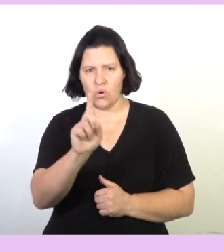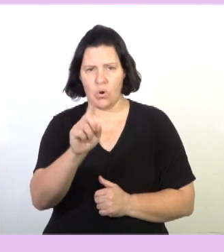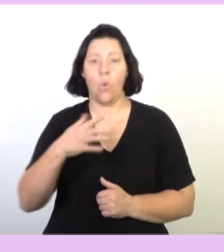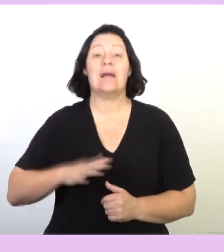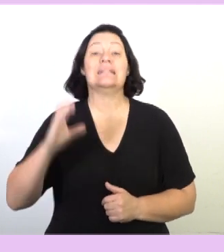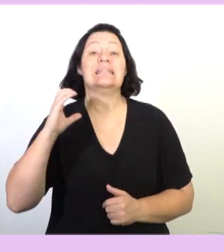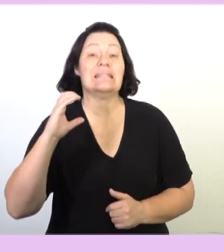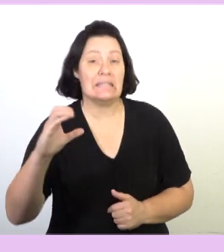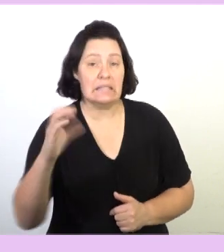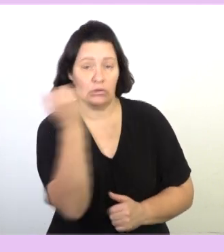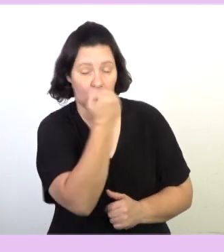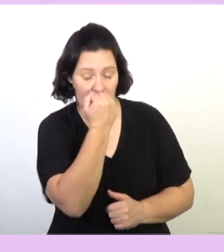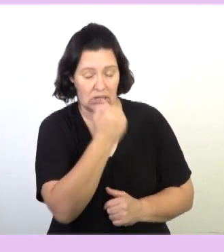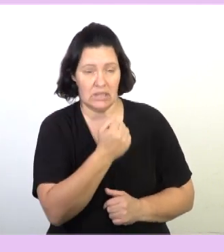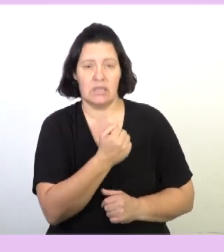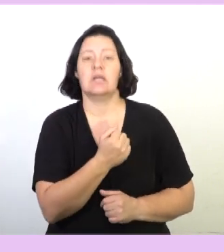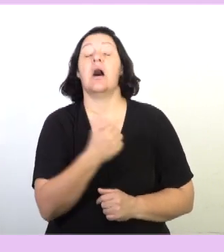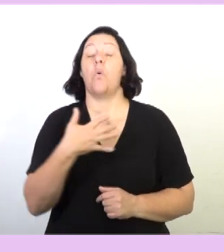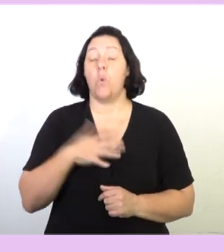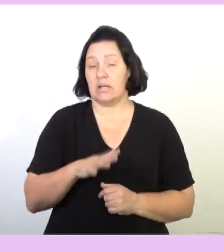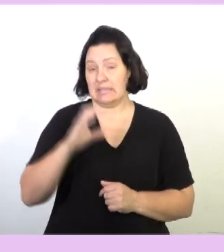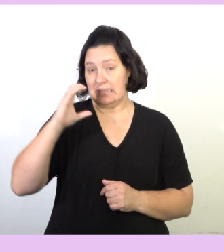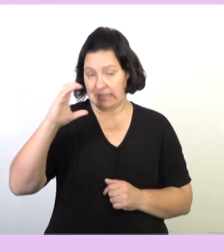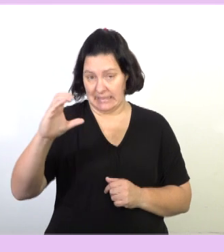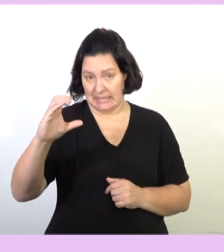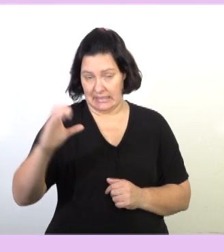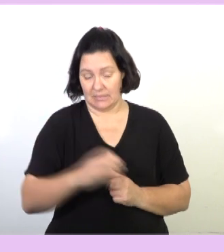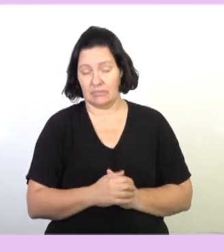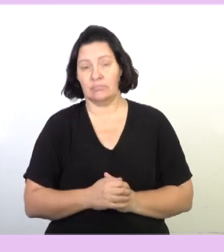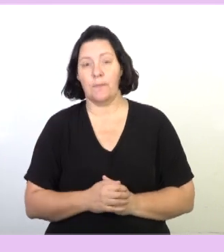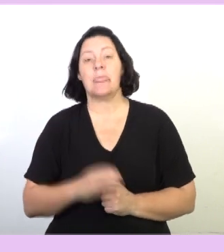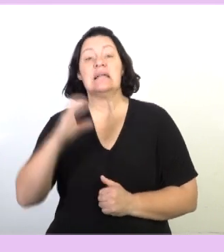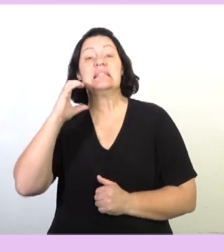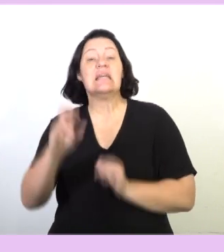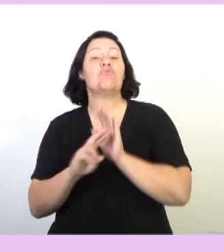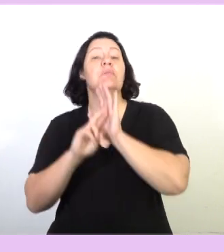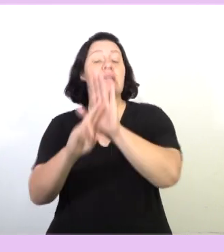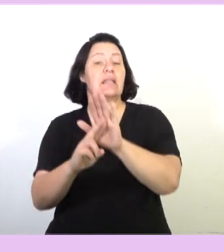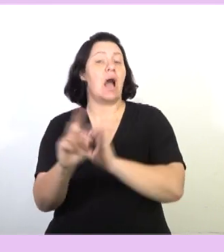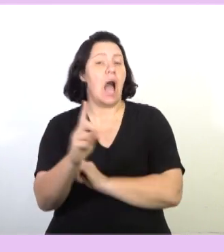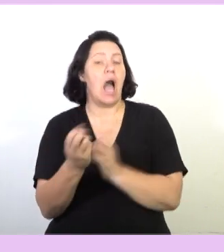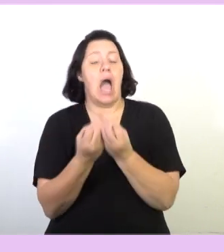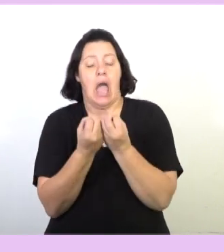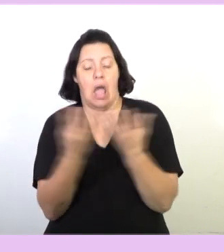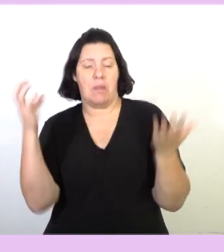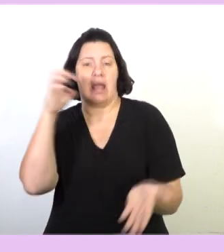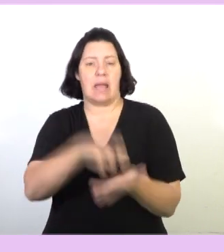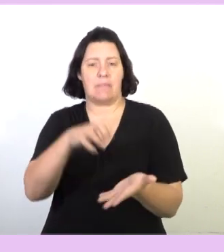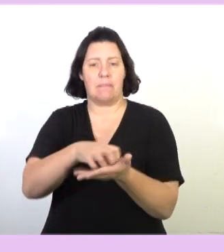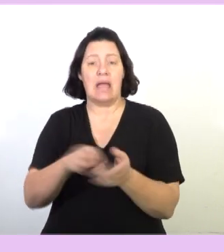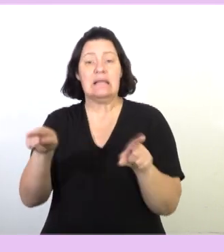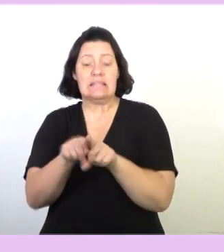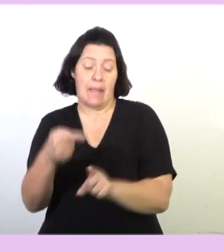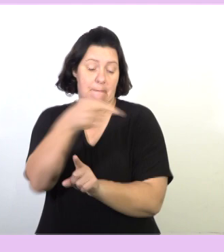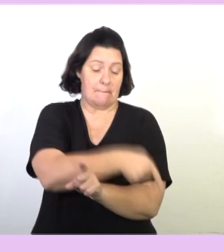We are looking for C, sorry about that, we are looking for C. Again, C, it represents the number of cupcakes. So the same